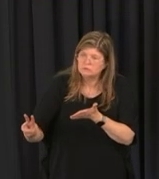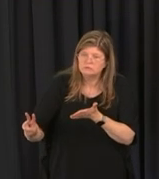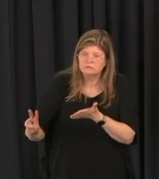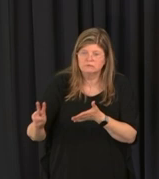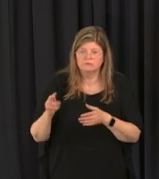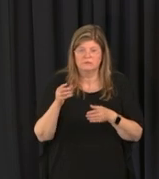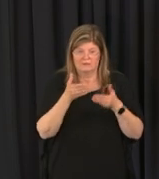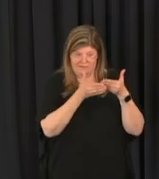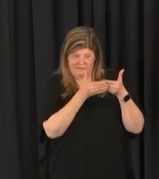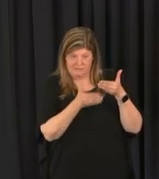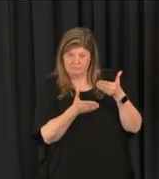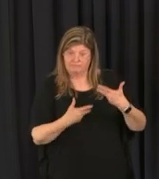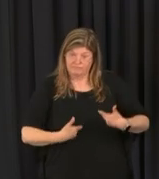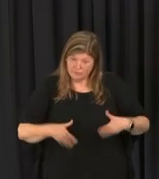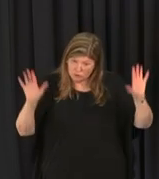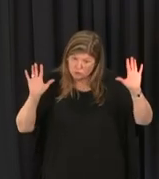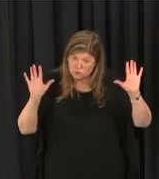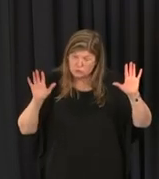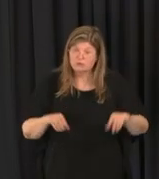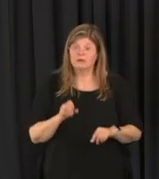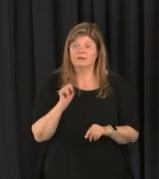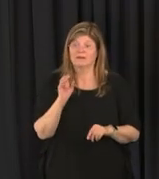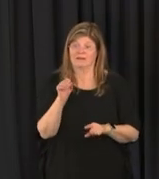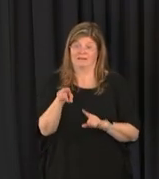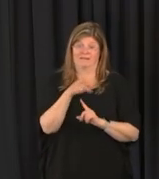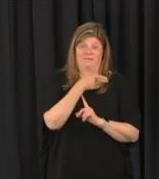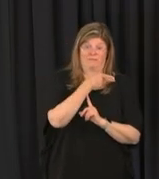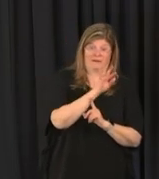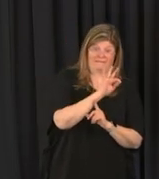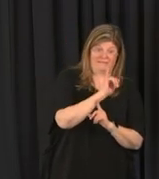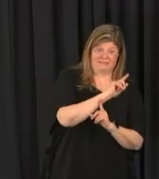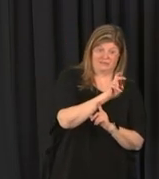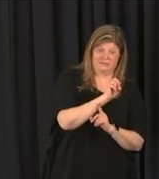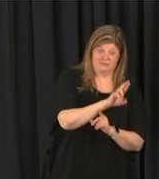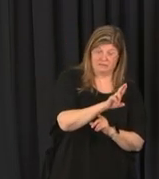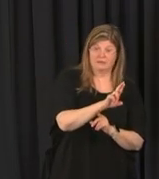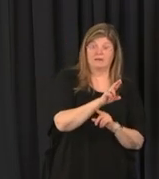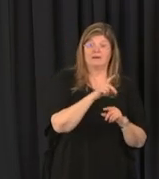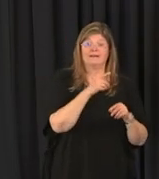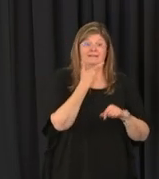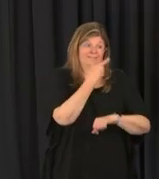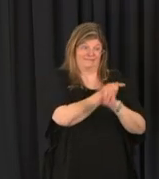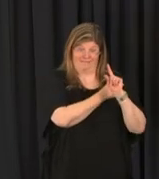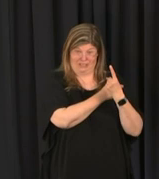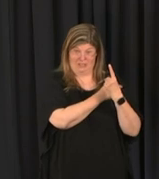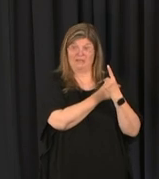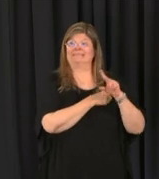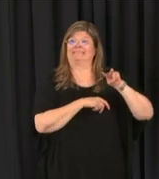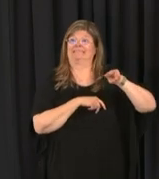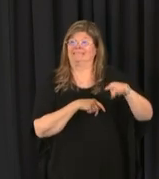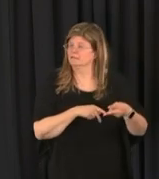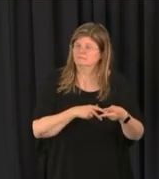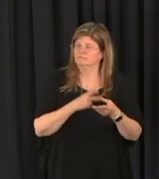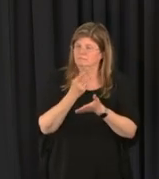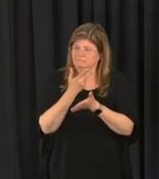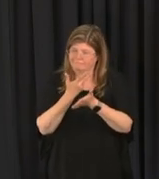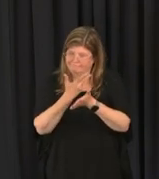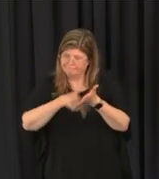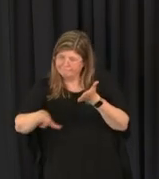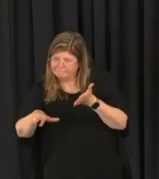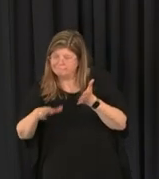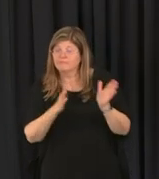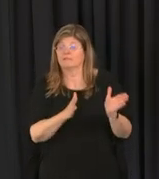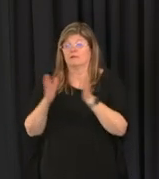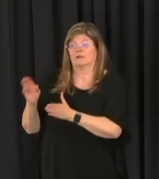products, or 2 weeks after you received a single dose vaccine, so for example, the Janssen and Johnson & Johnson